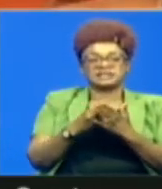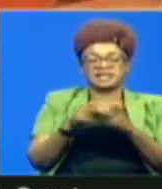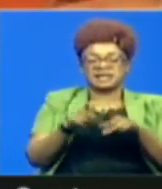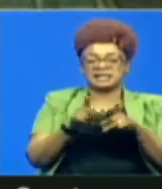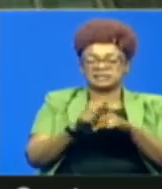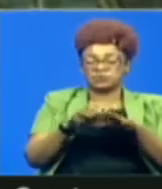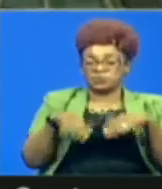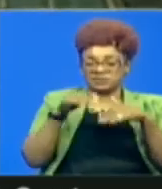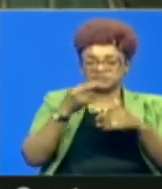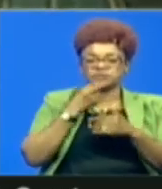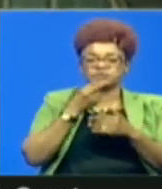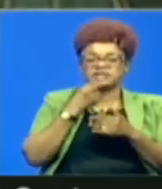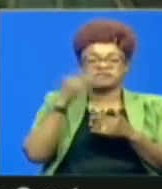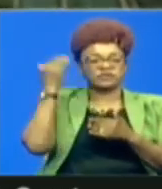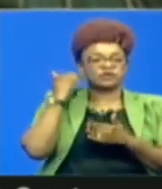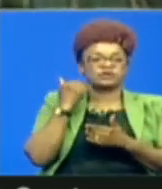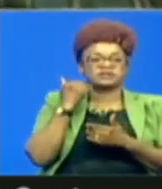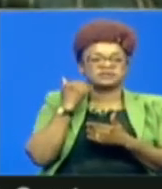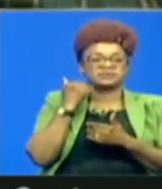case on Tuesday.